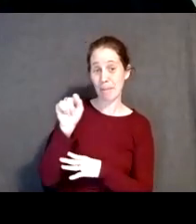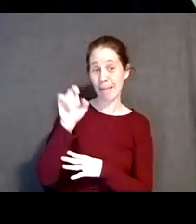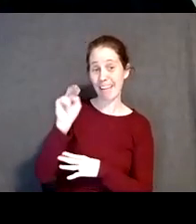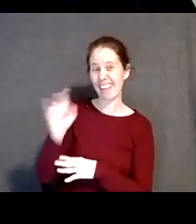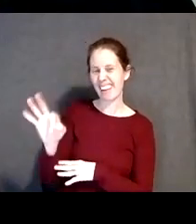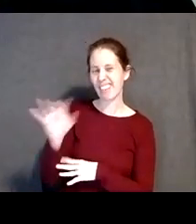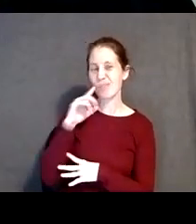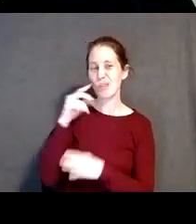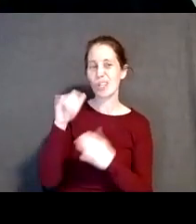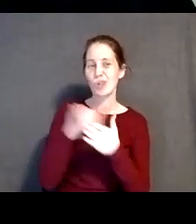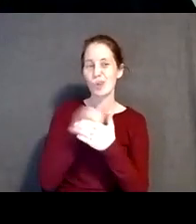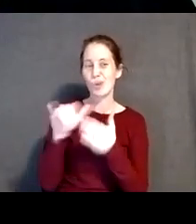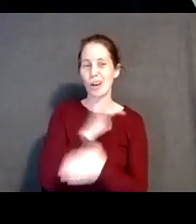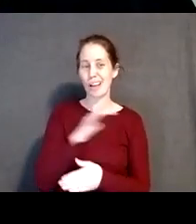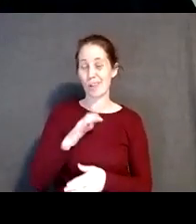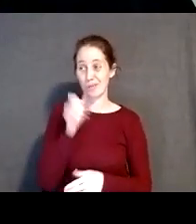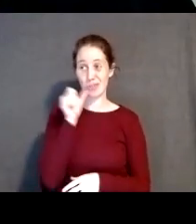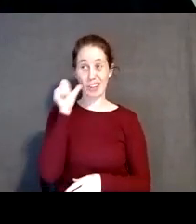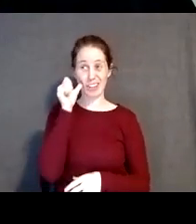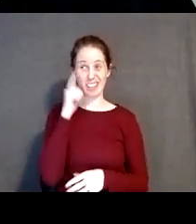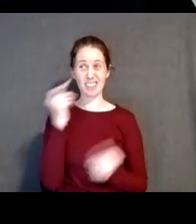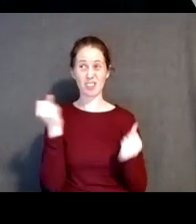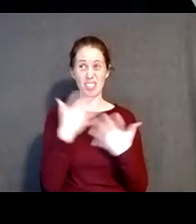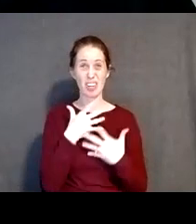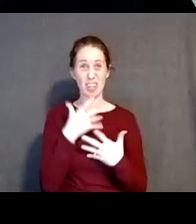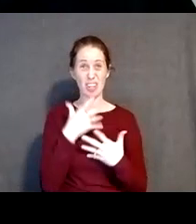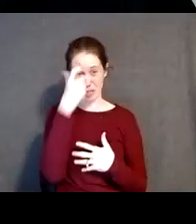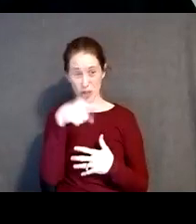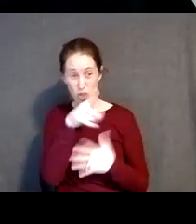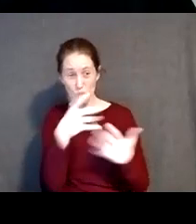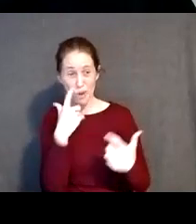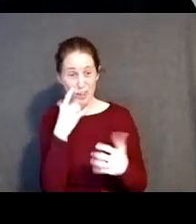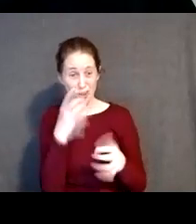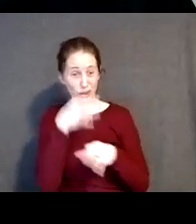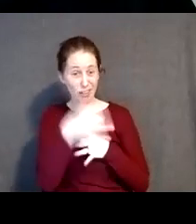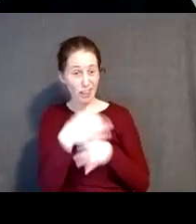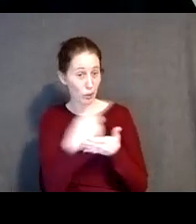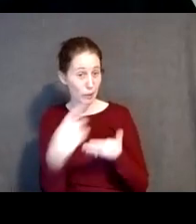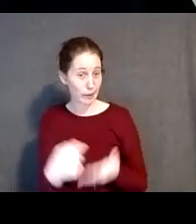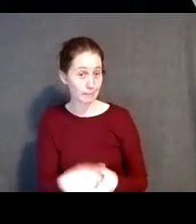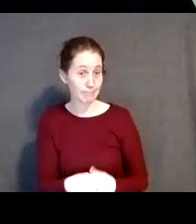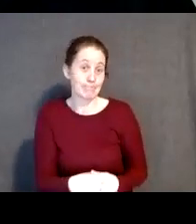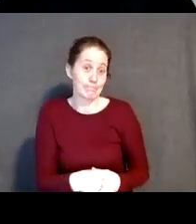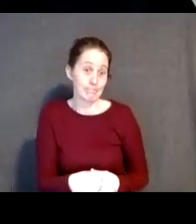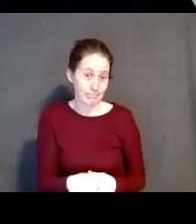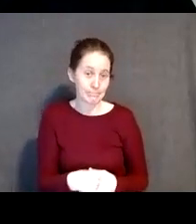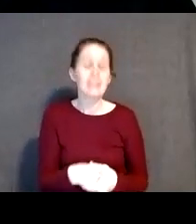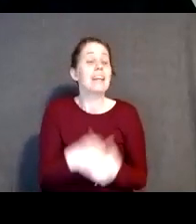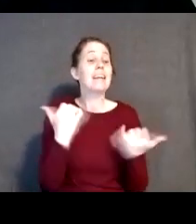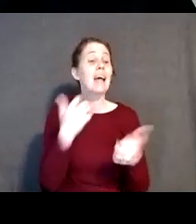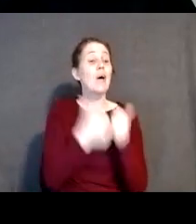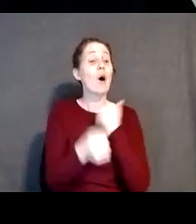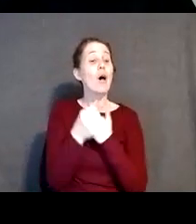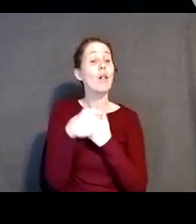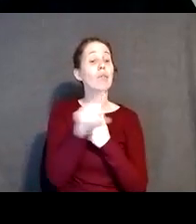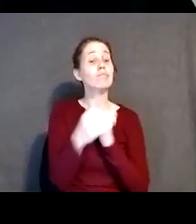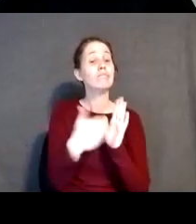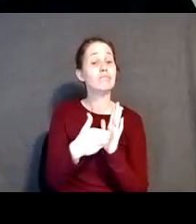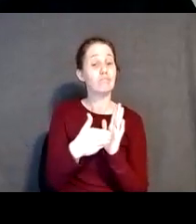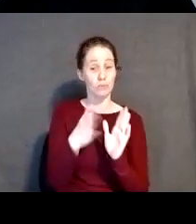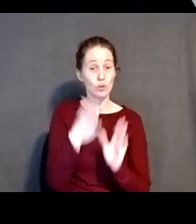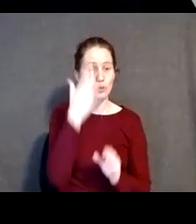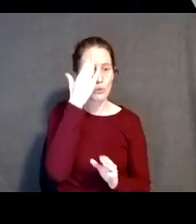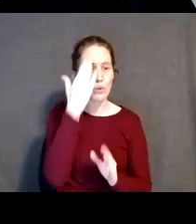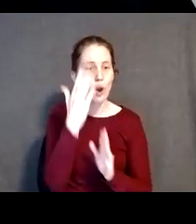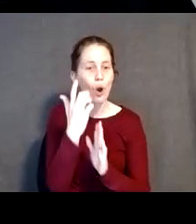so that's there yesterday, which is kind of terrifying given that you wanted to delay this for a week. Back to everyone. Did you know that a